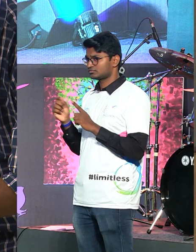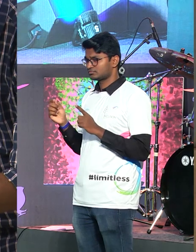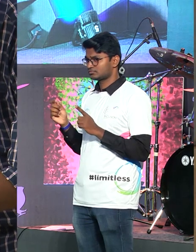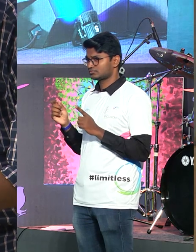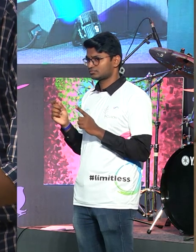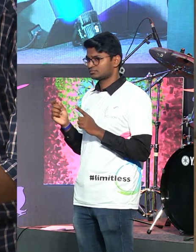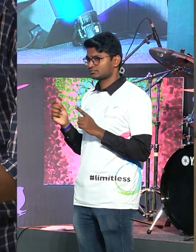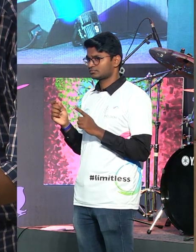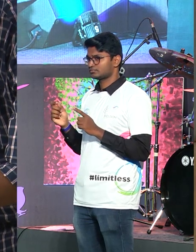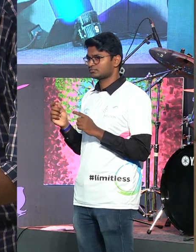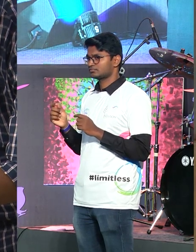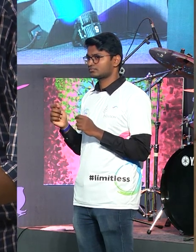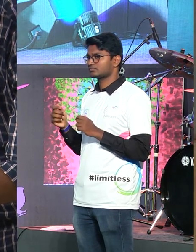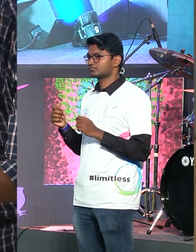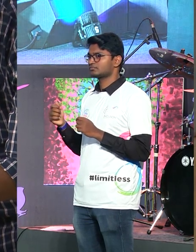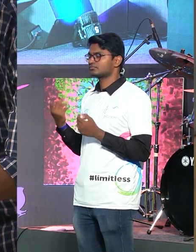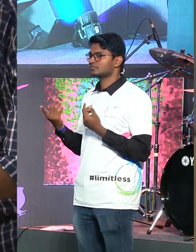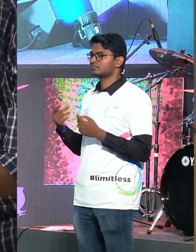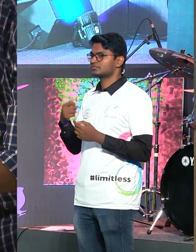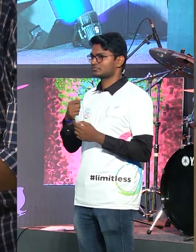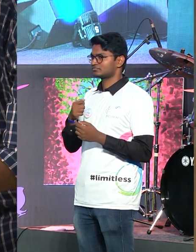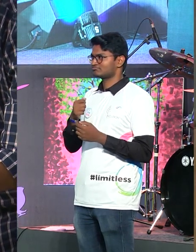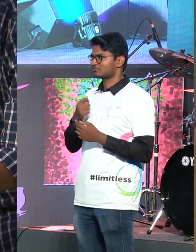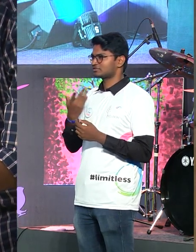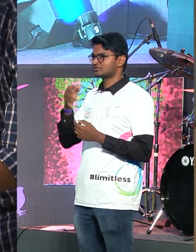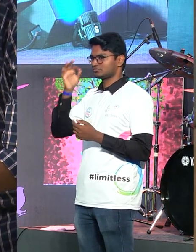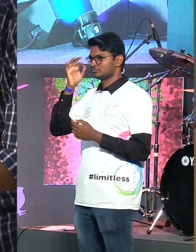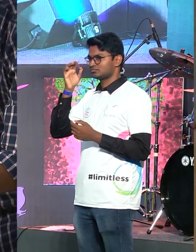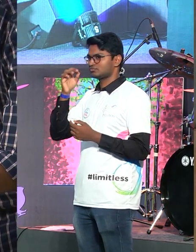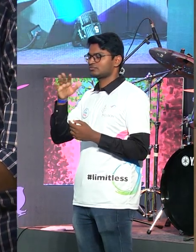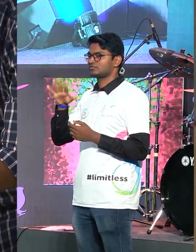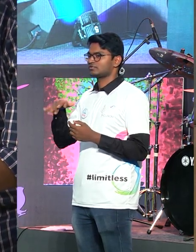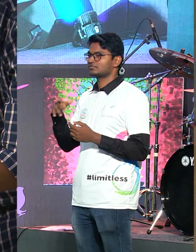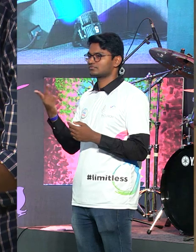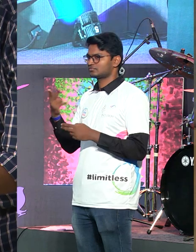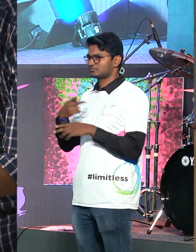or direct a movie which is related to disability?